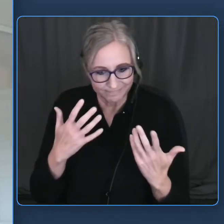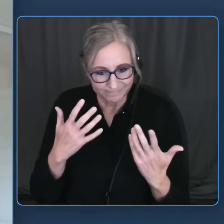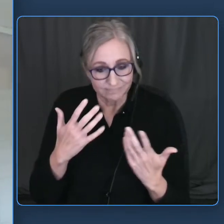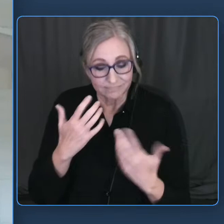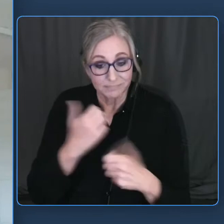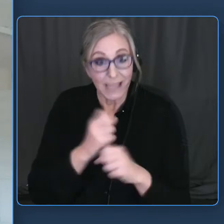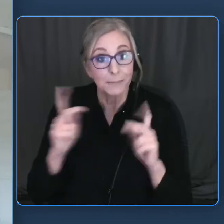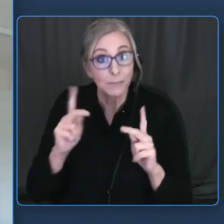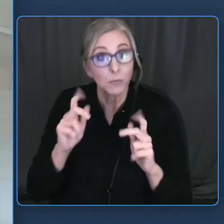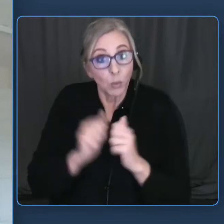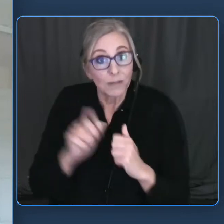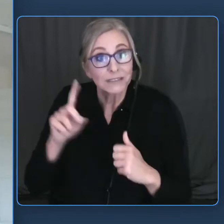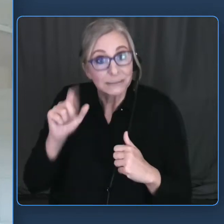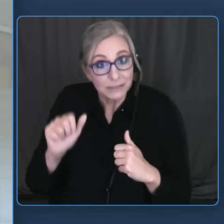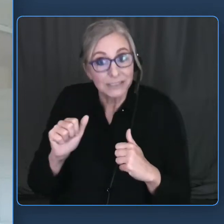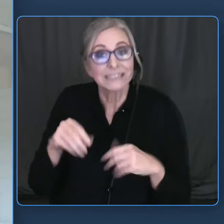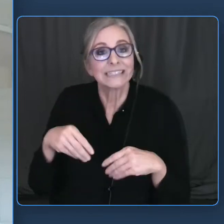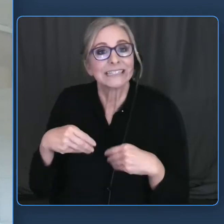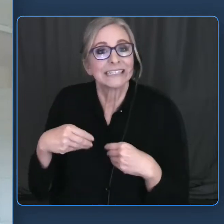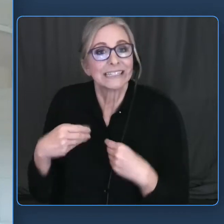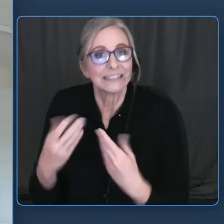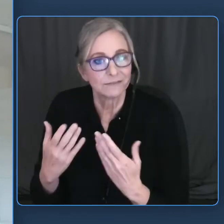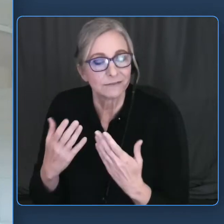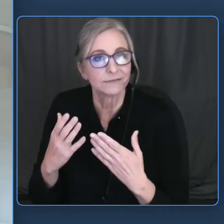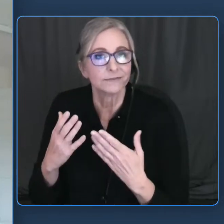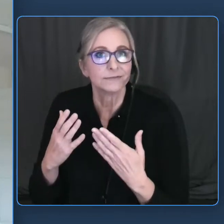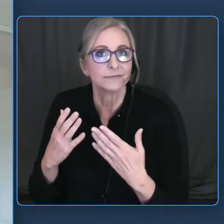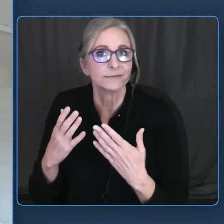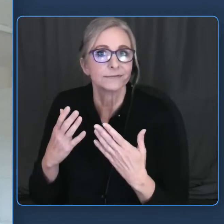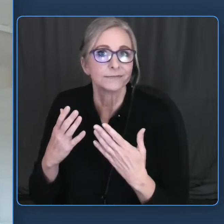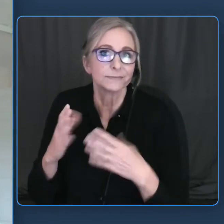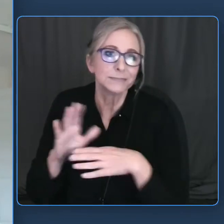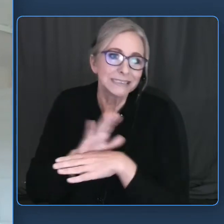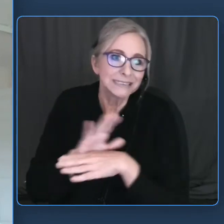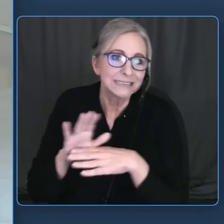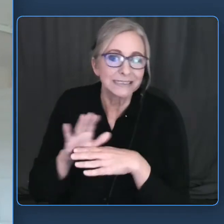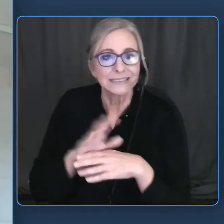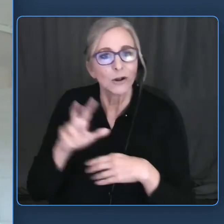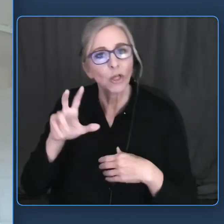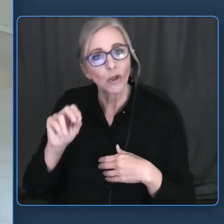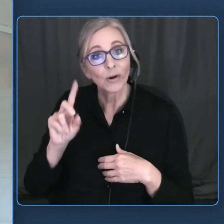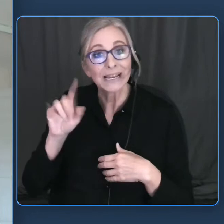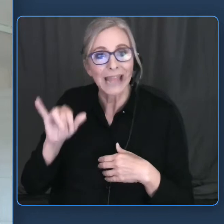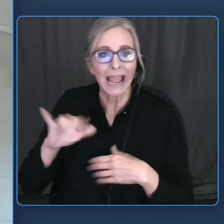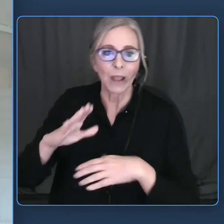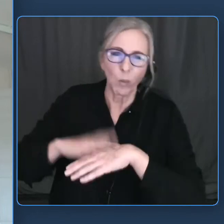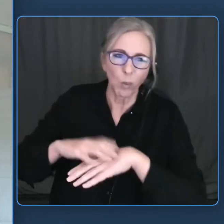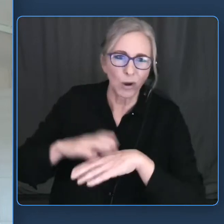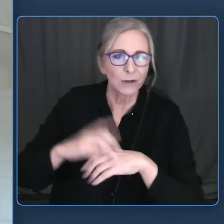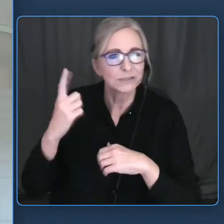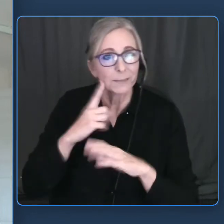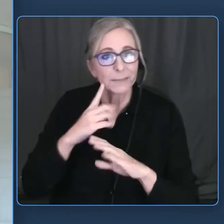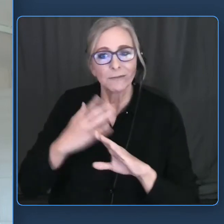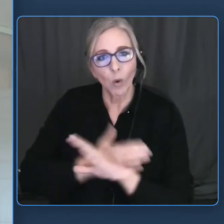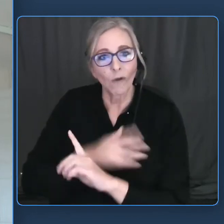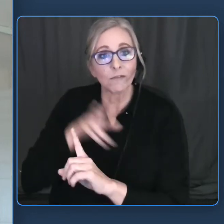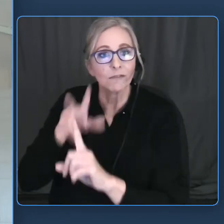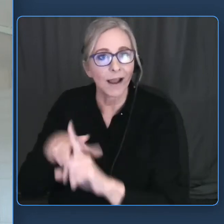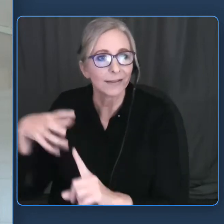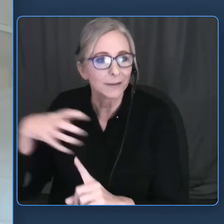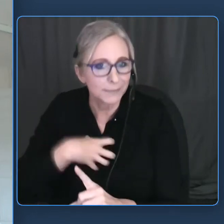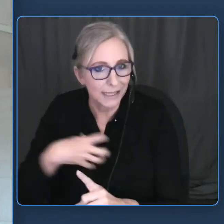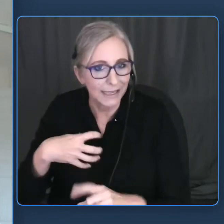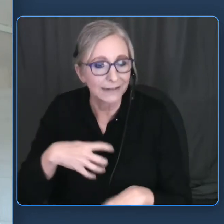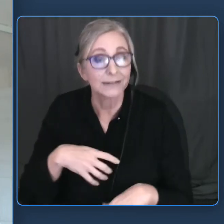make people with disabilities give businesses like a 30-day warning or something before filing a